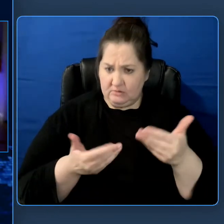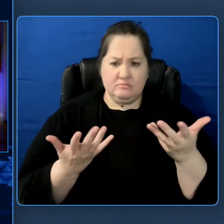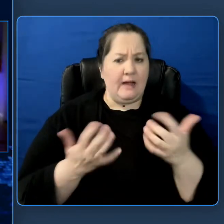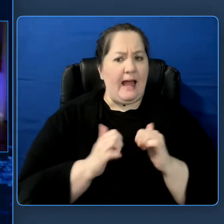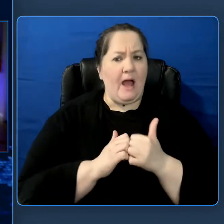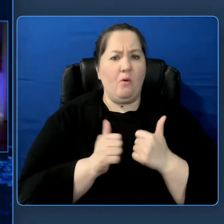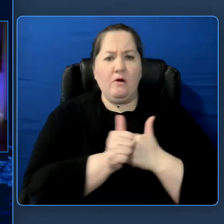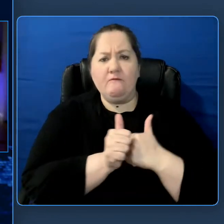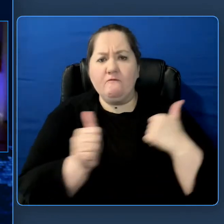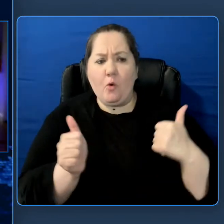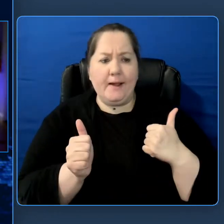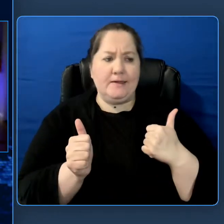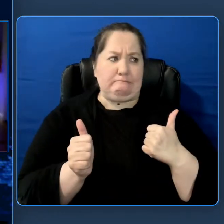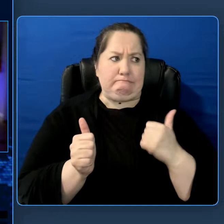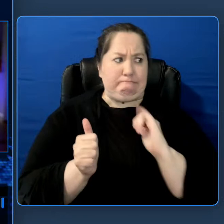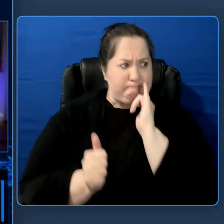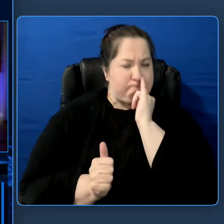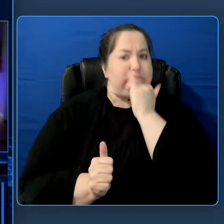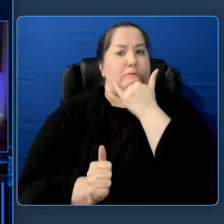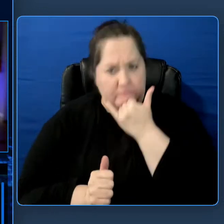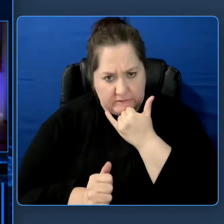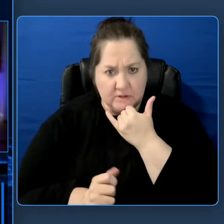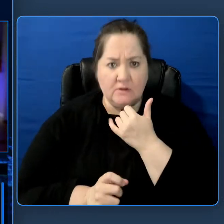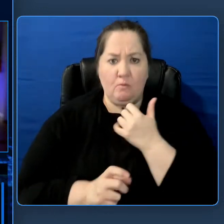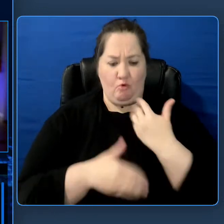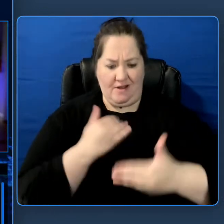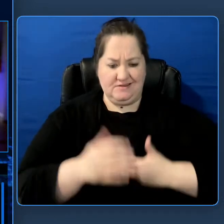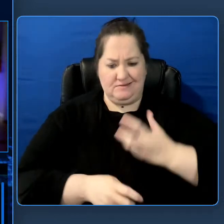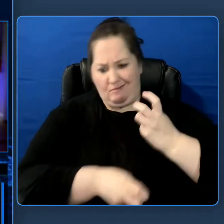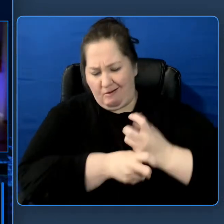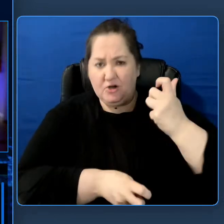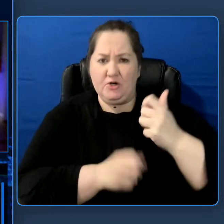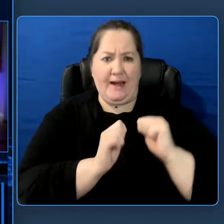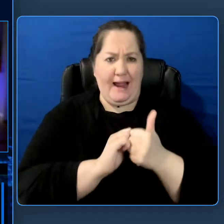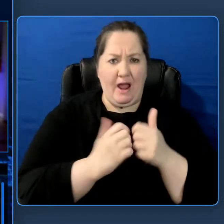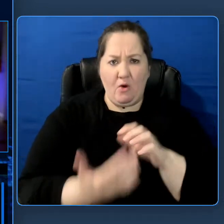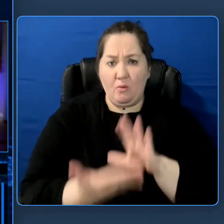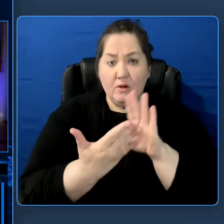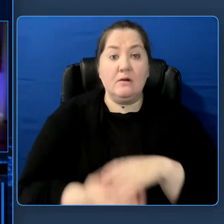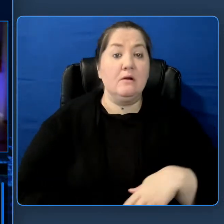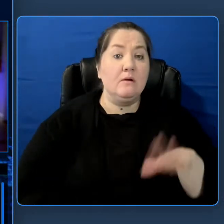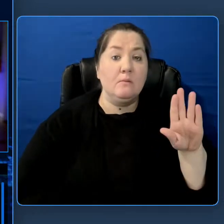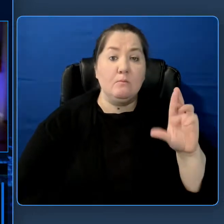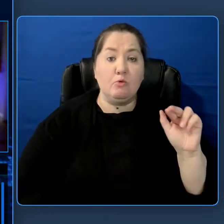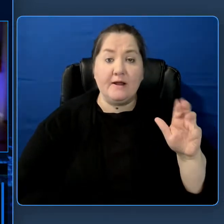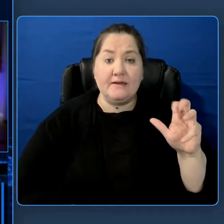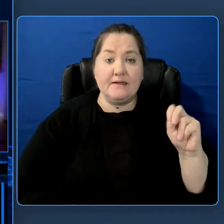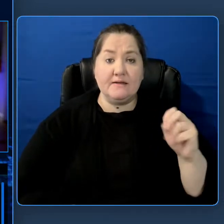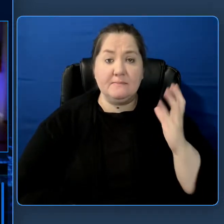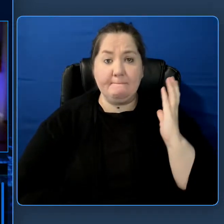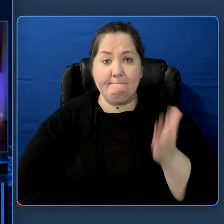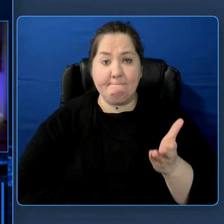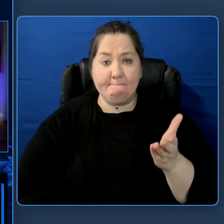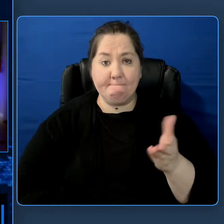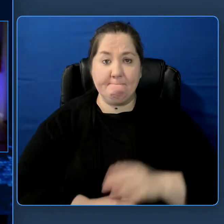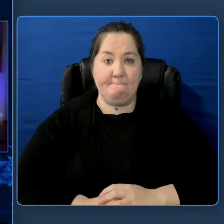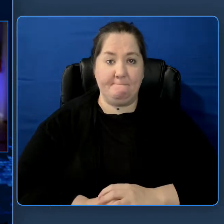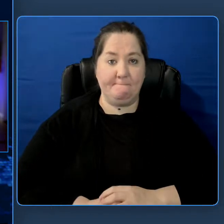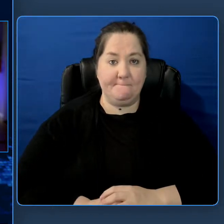hire, how can we avoid inadvertently making it harder throughout the process? Brendan.